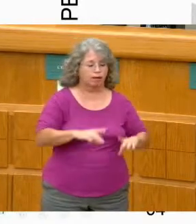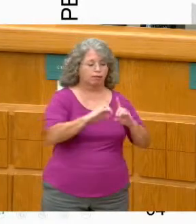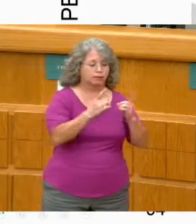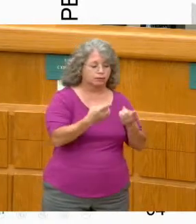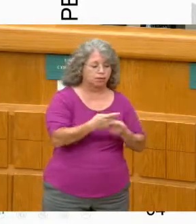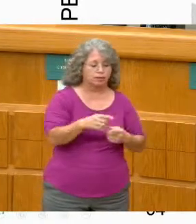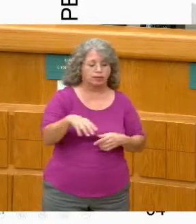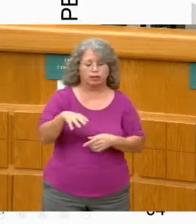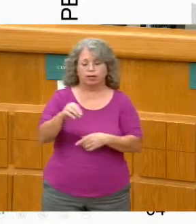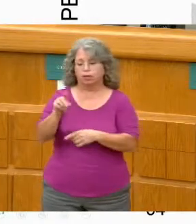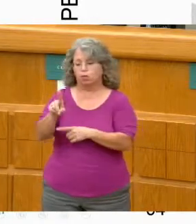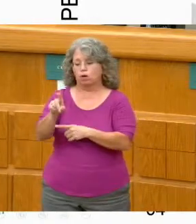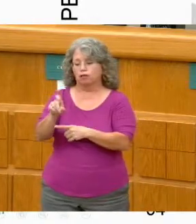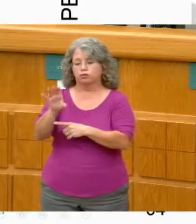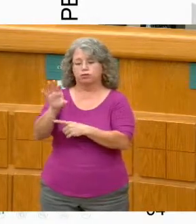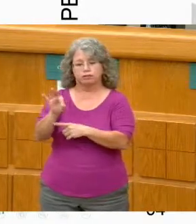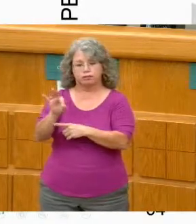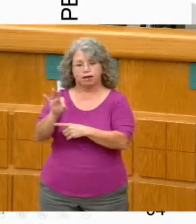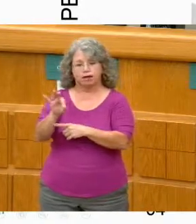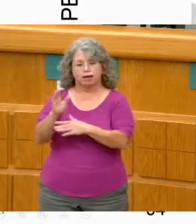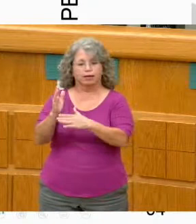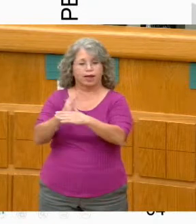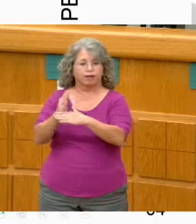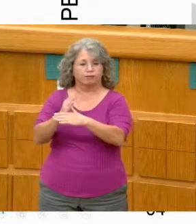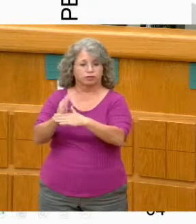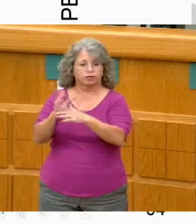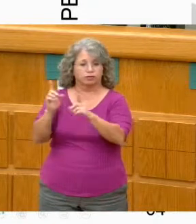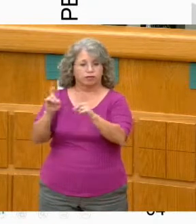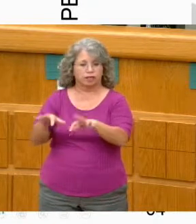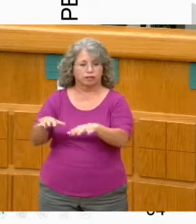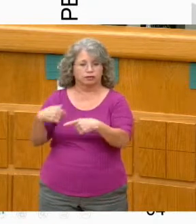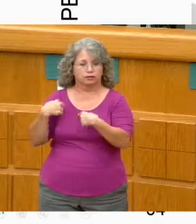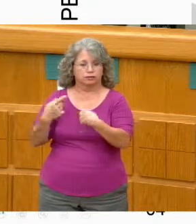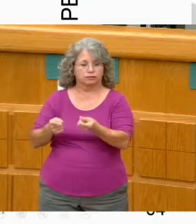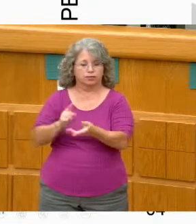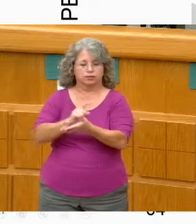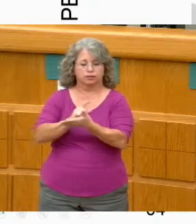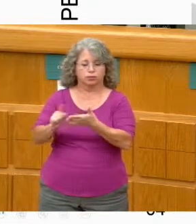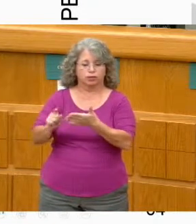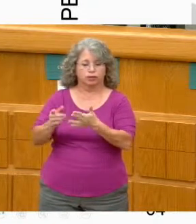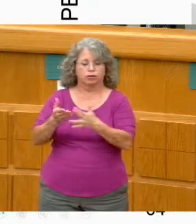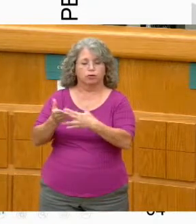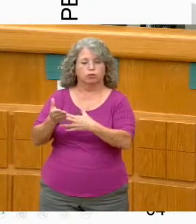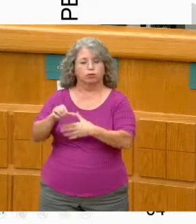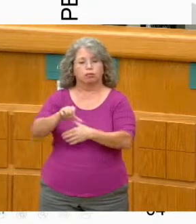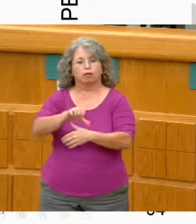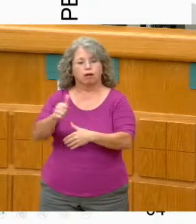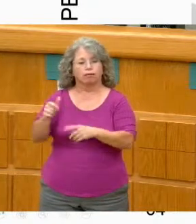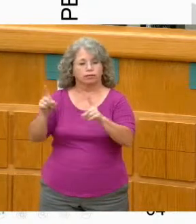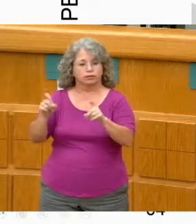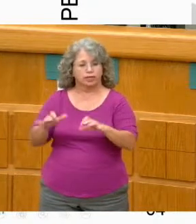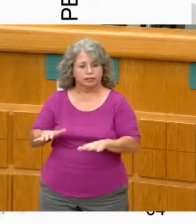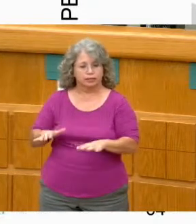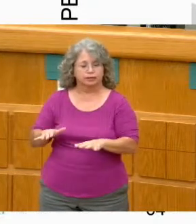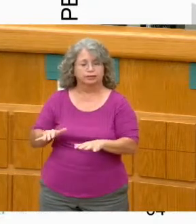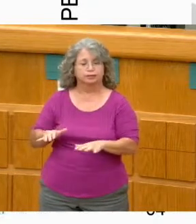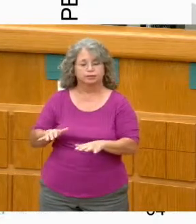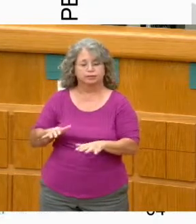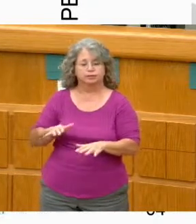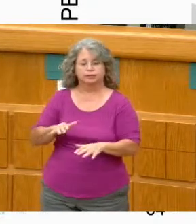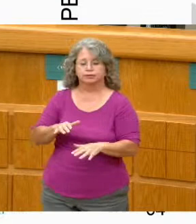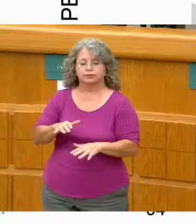the local Public Health Department, and 109 tests on average per day over the past week by the mobile